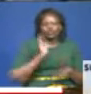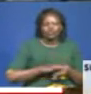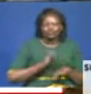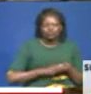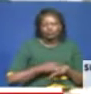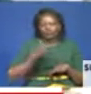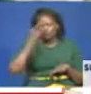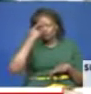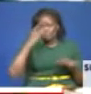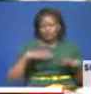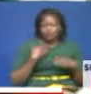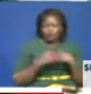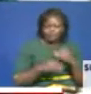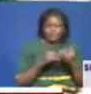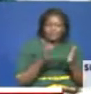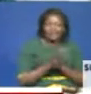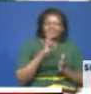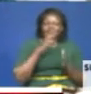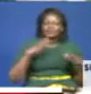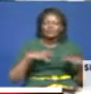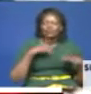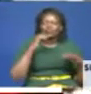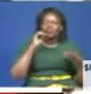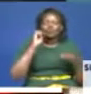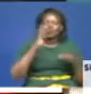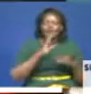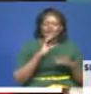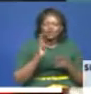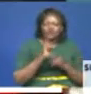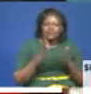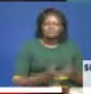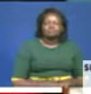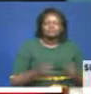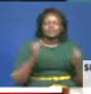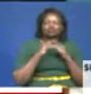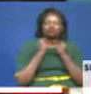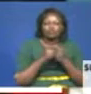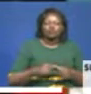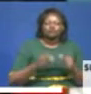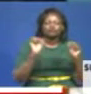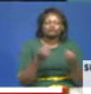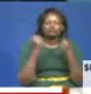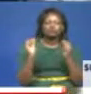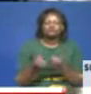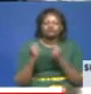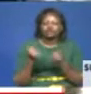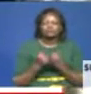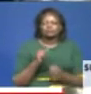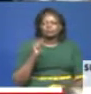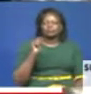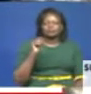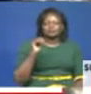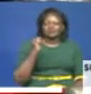also a risk to would-be users. This comes as the Red Cross team continues with the rescue mission in Tassia. It is feared that a